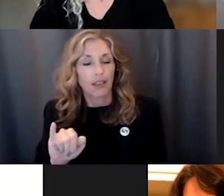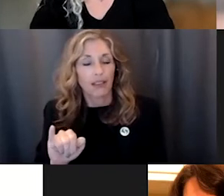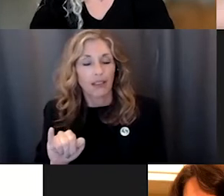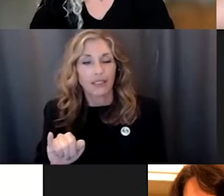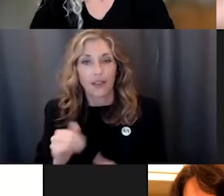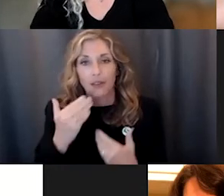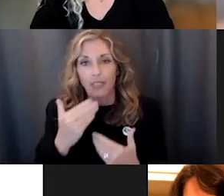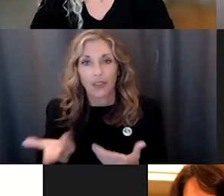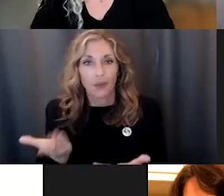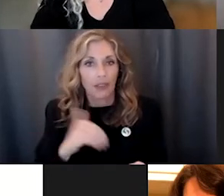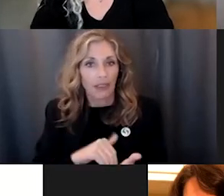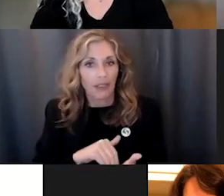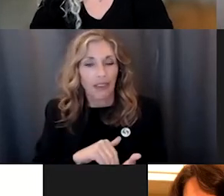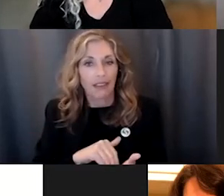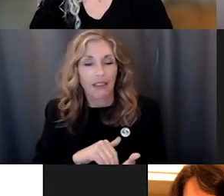thank you again.